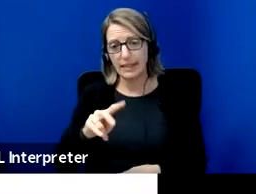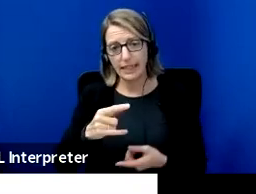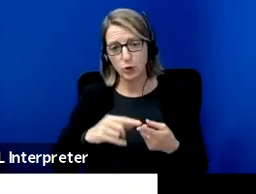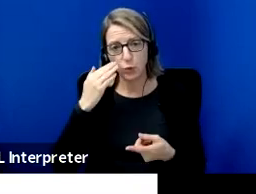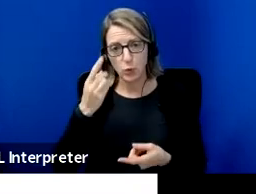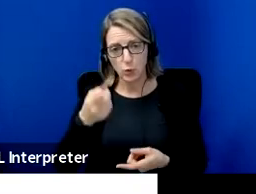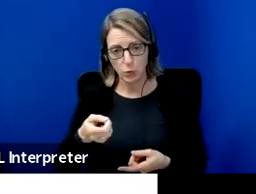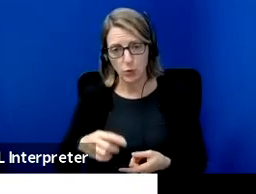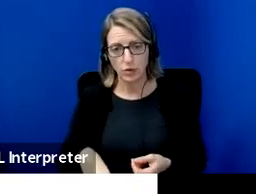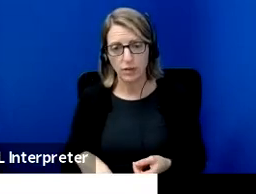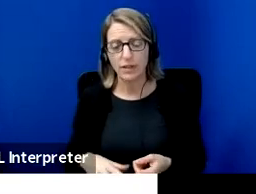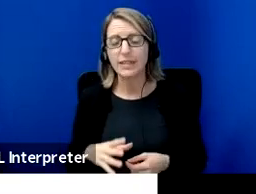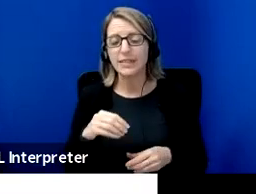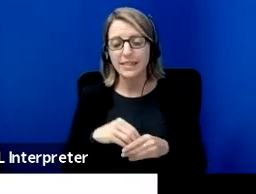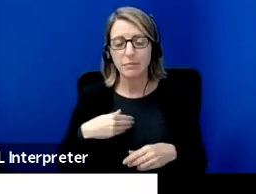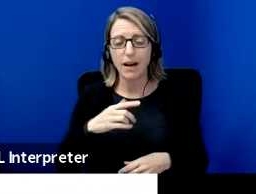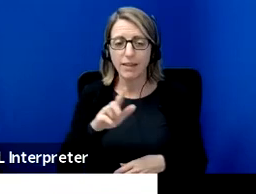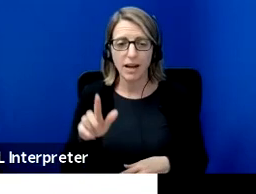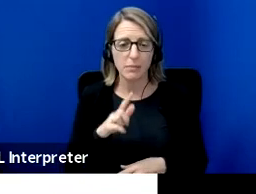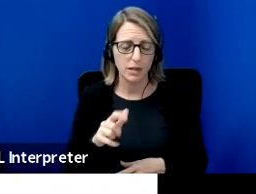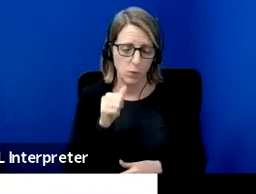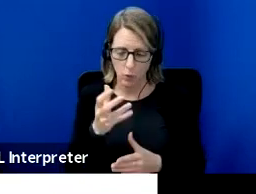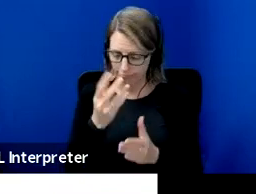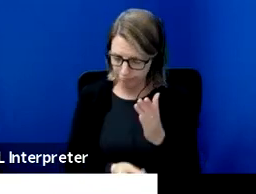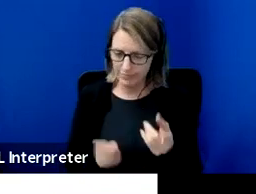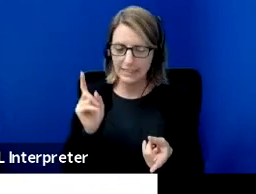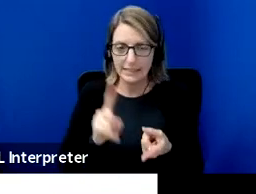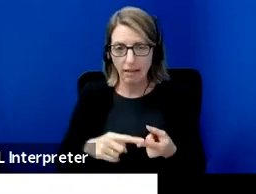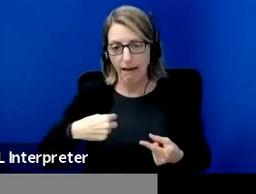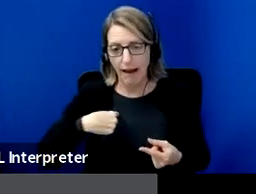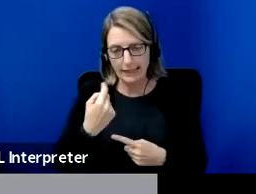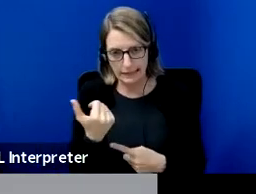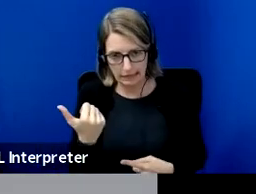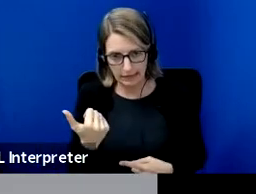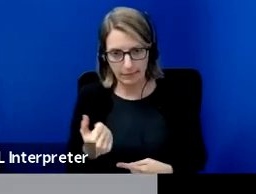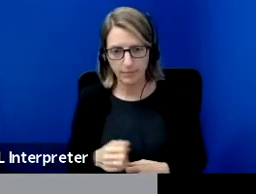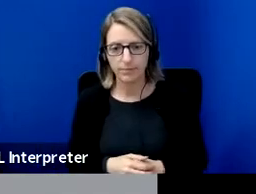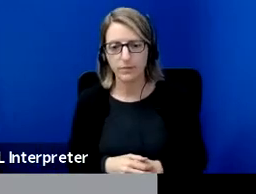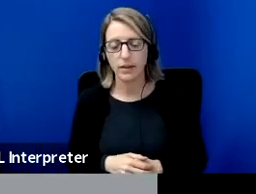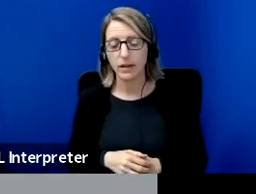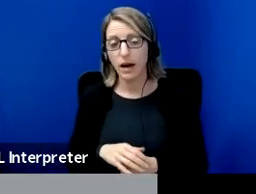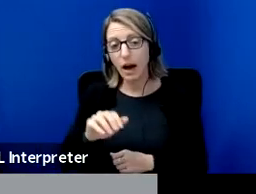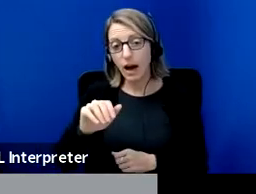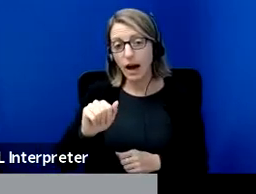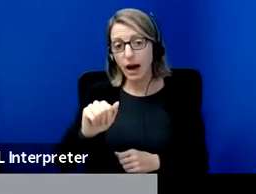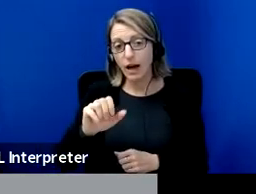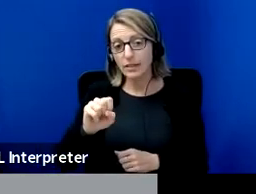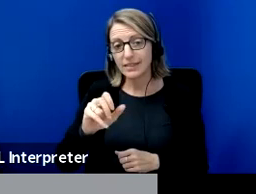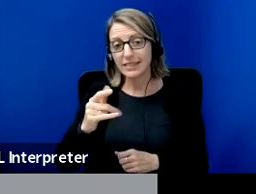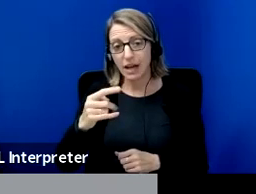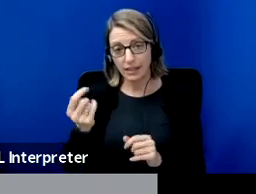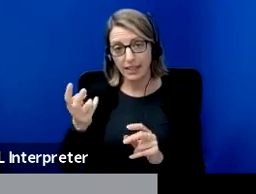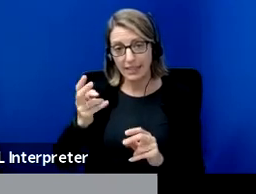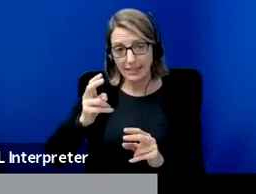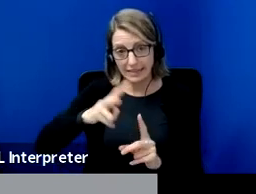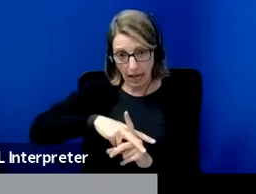in my library. It doesn't go away until I delete it. I push assign, and I will be able to